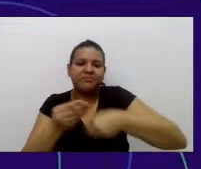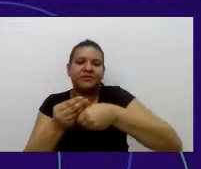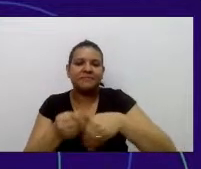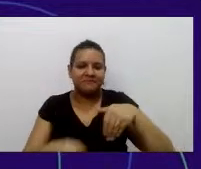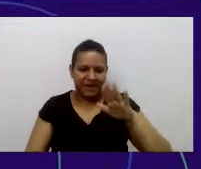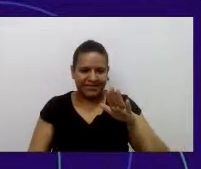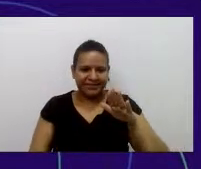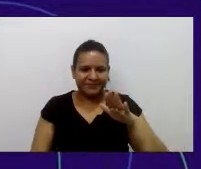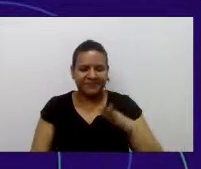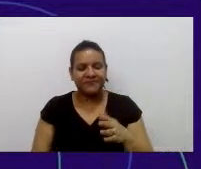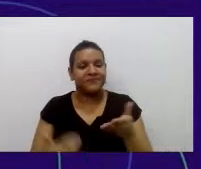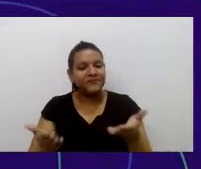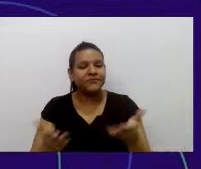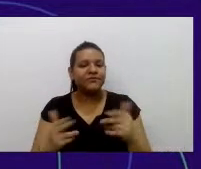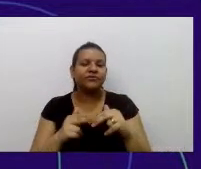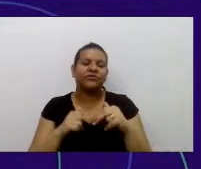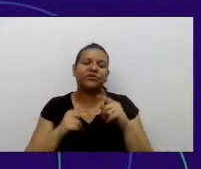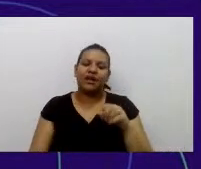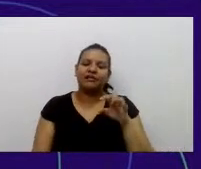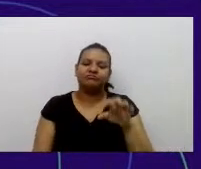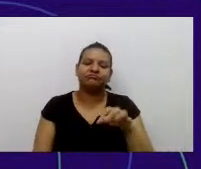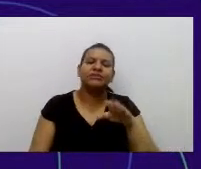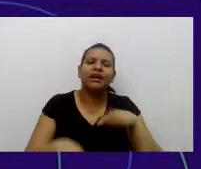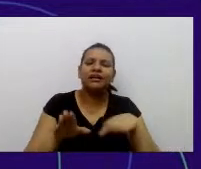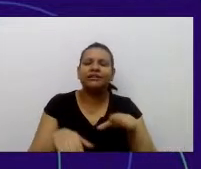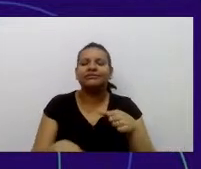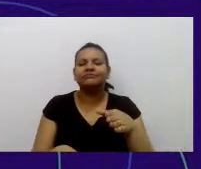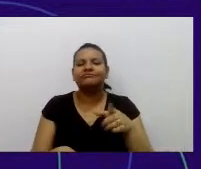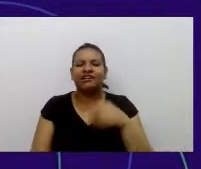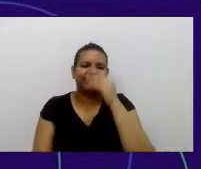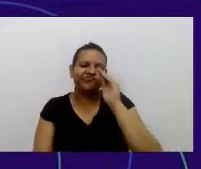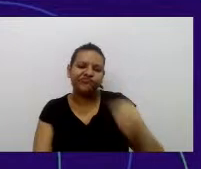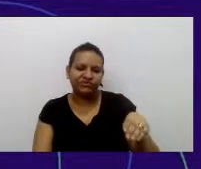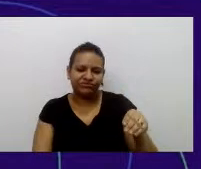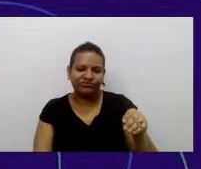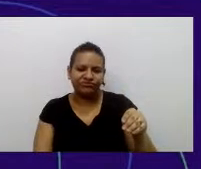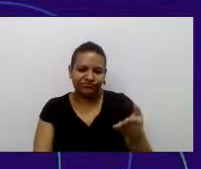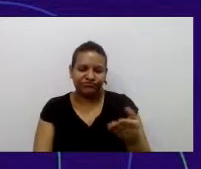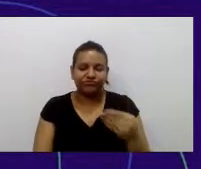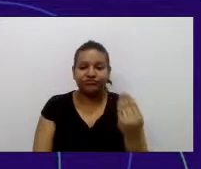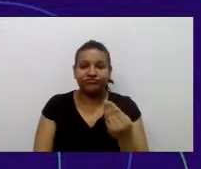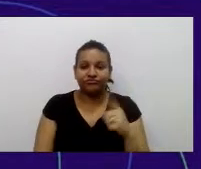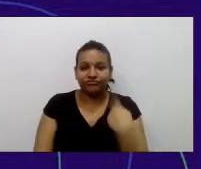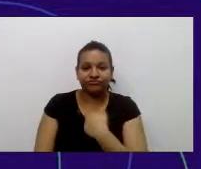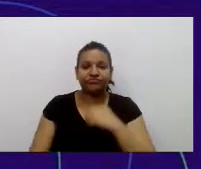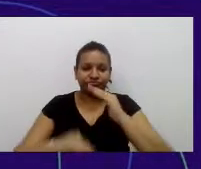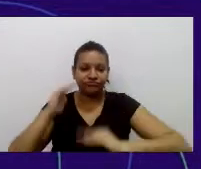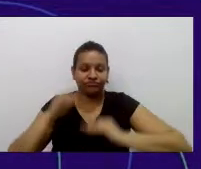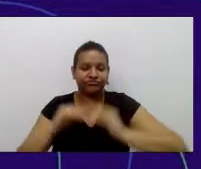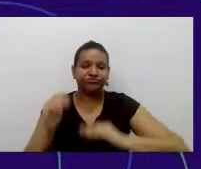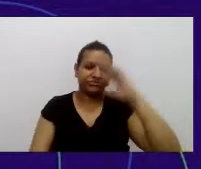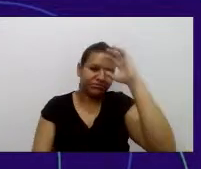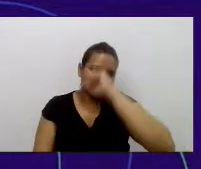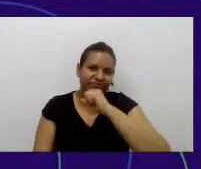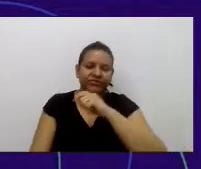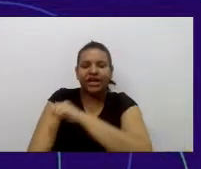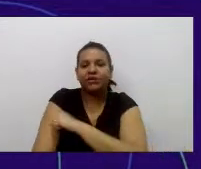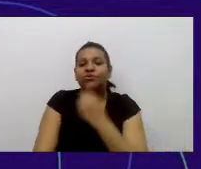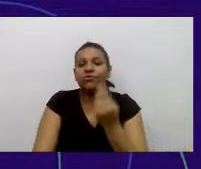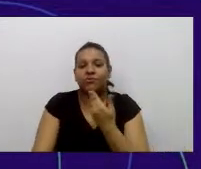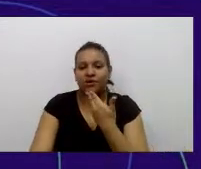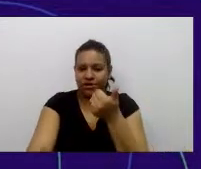gets neglected. How do we improve learning practices of our students using what's out there, using